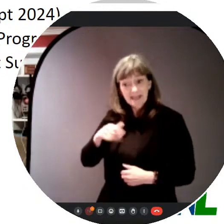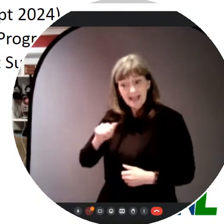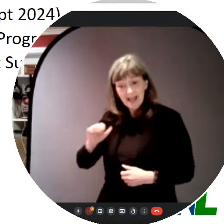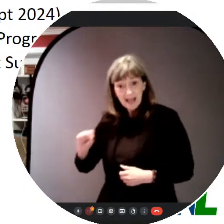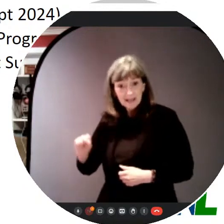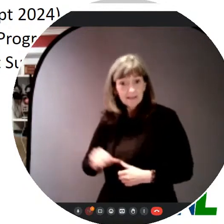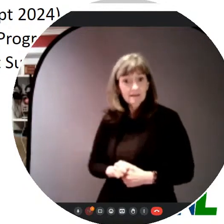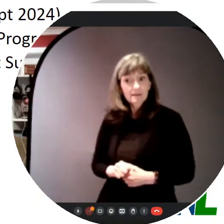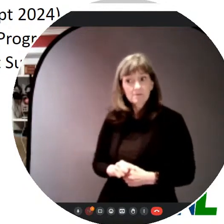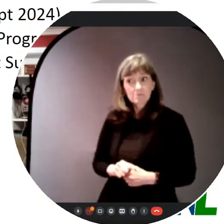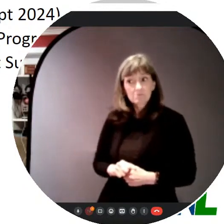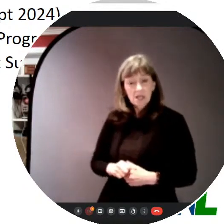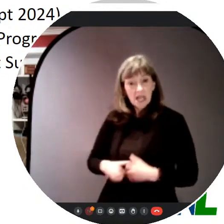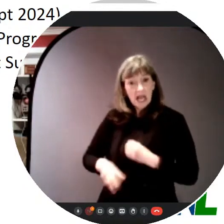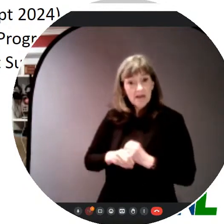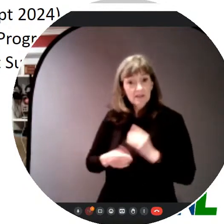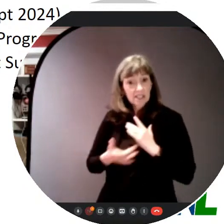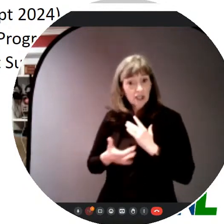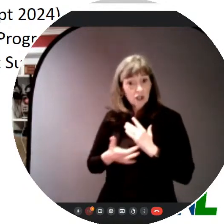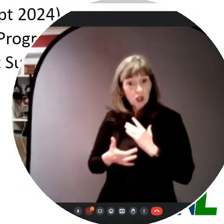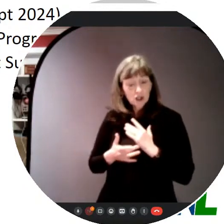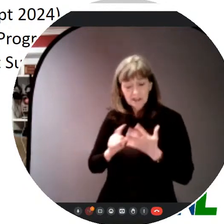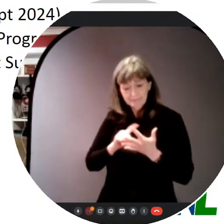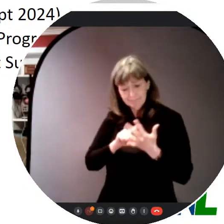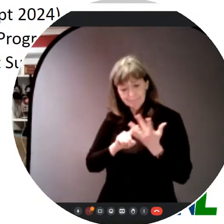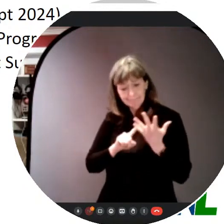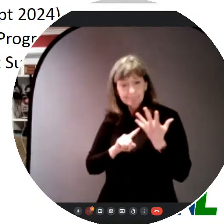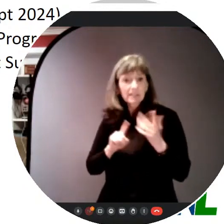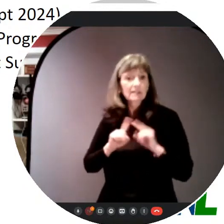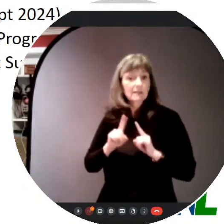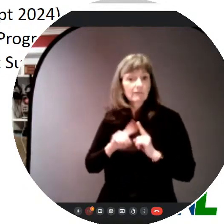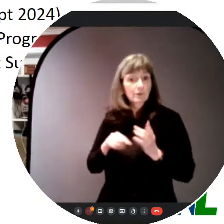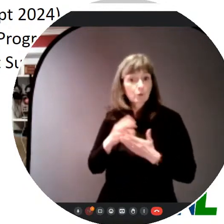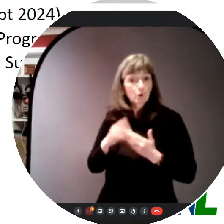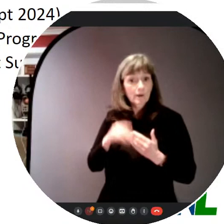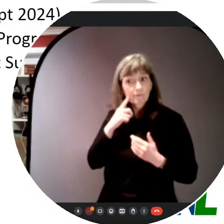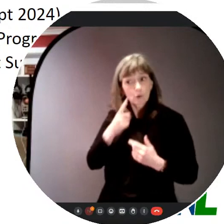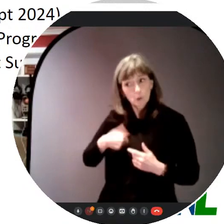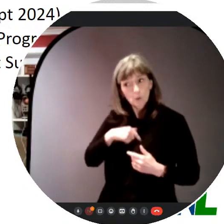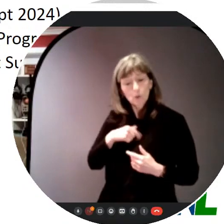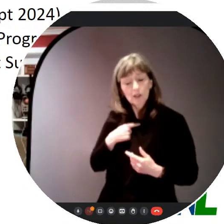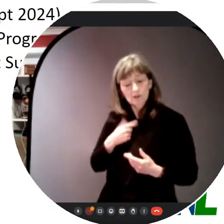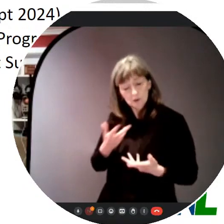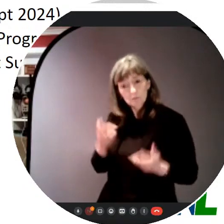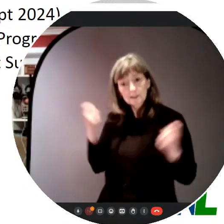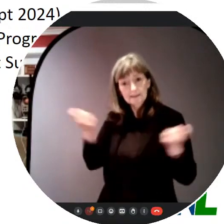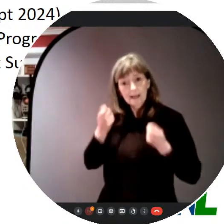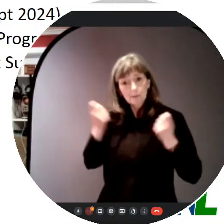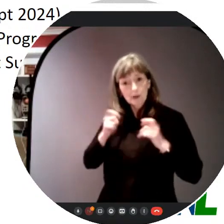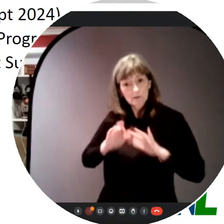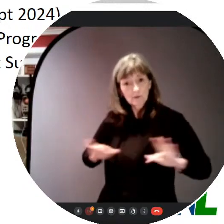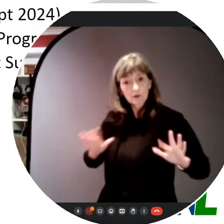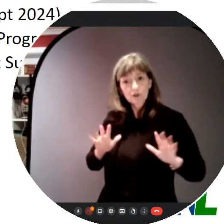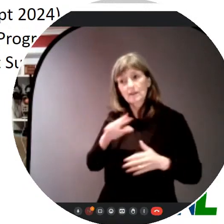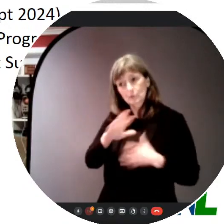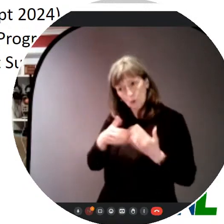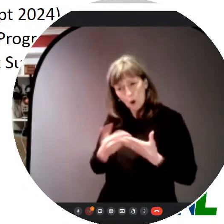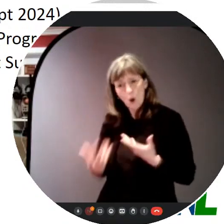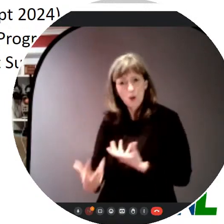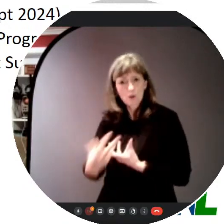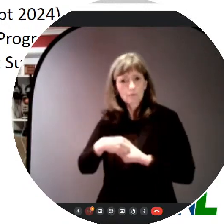assistive technology, just to name a few. How, in terms of ways how we celebrate diversity and make everyone